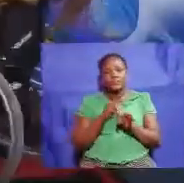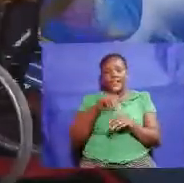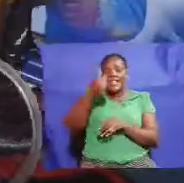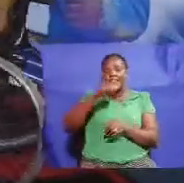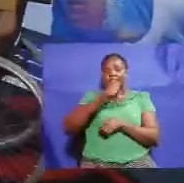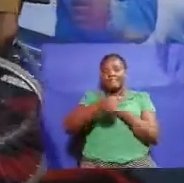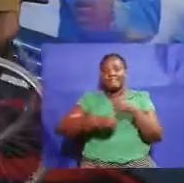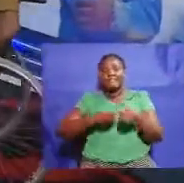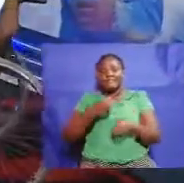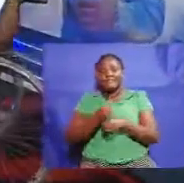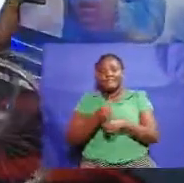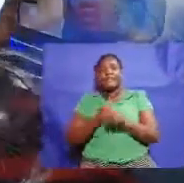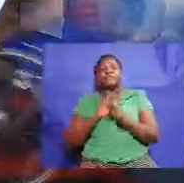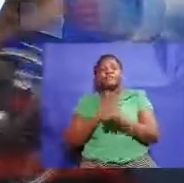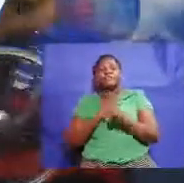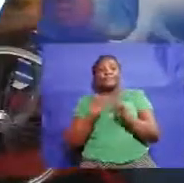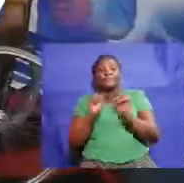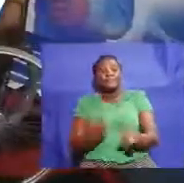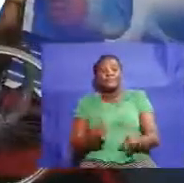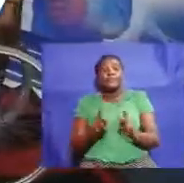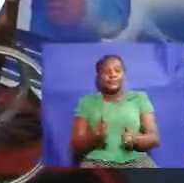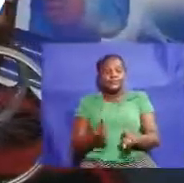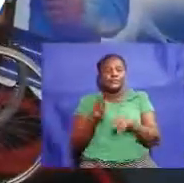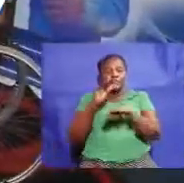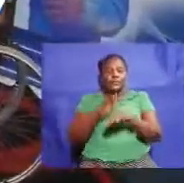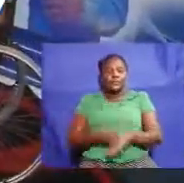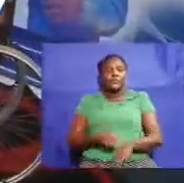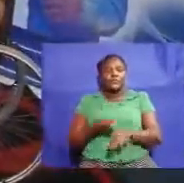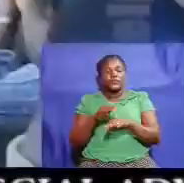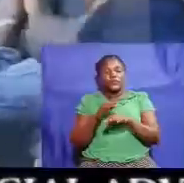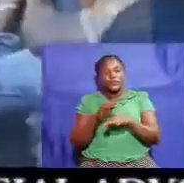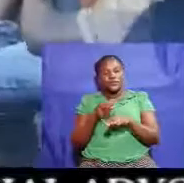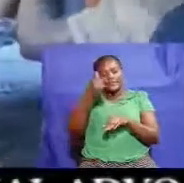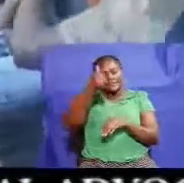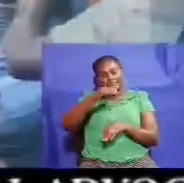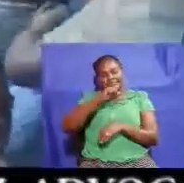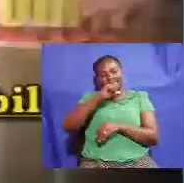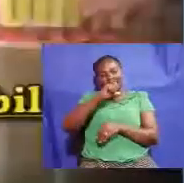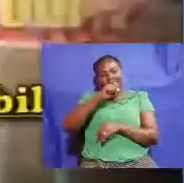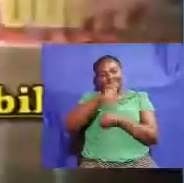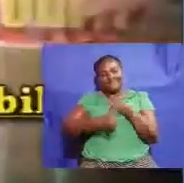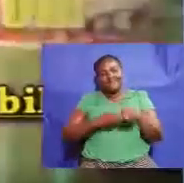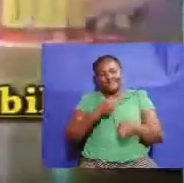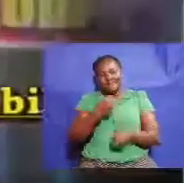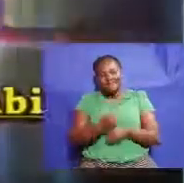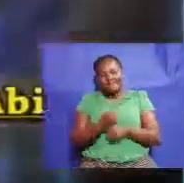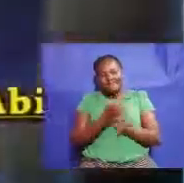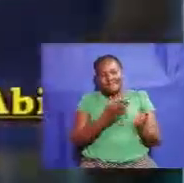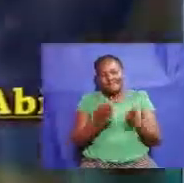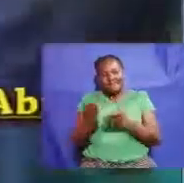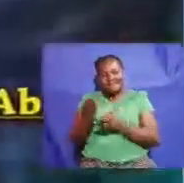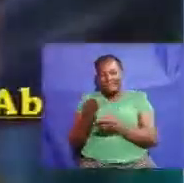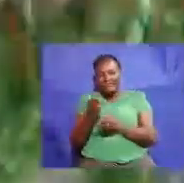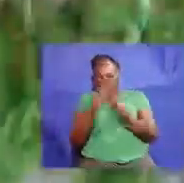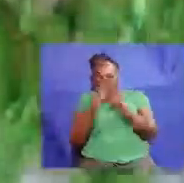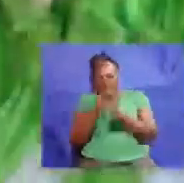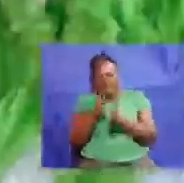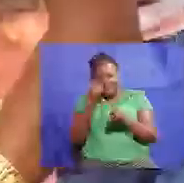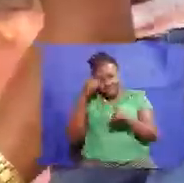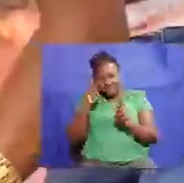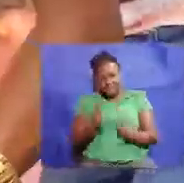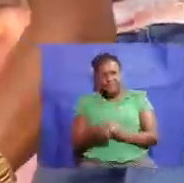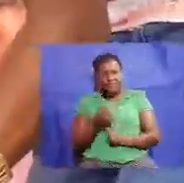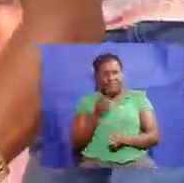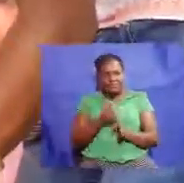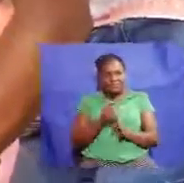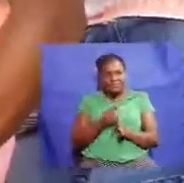10 years of being the voice of ability on air for persons with disability, 10 years of unearthing potentials of persons with disability for